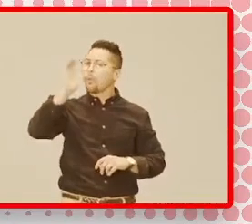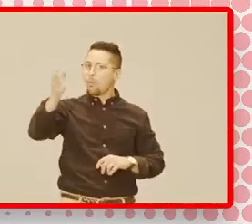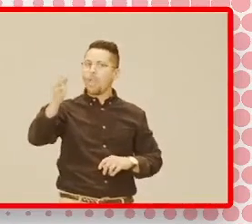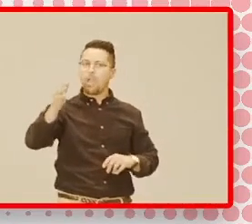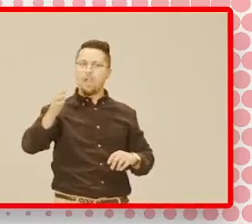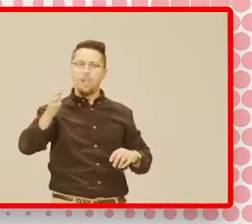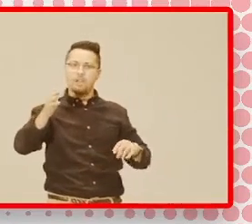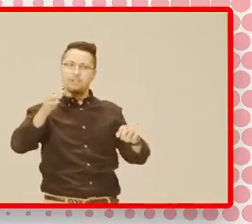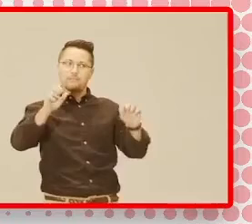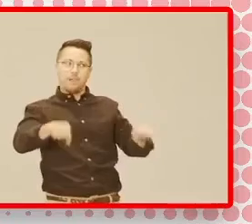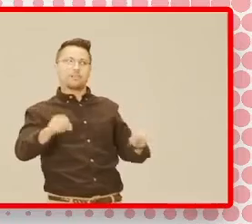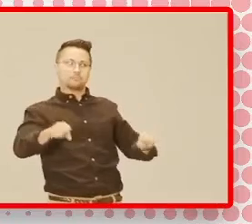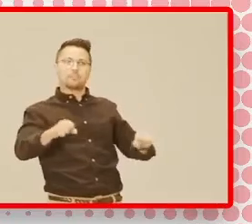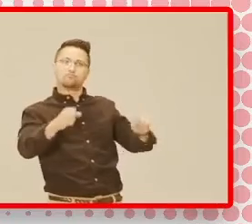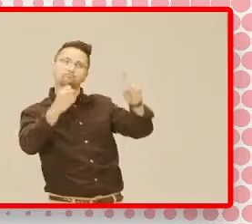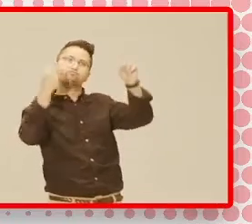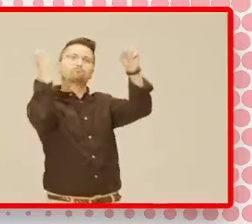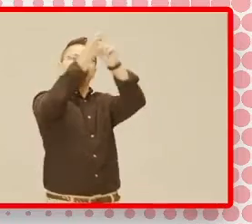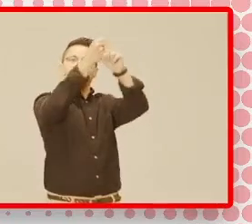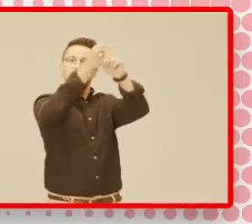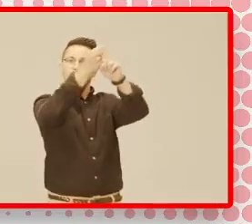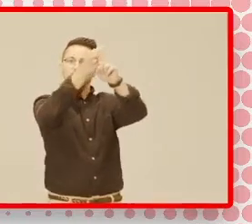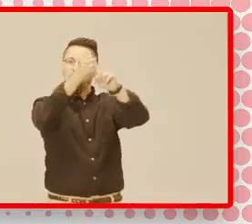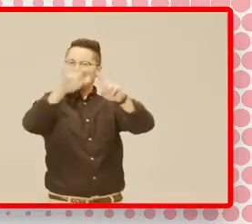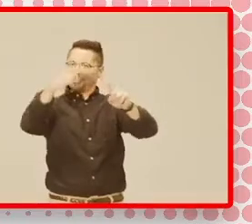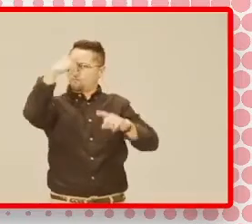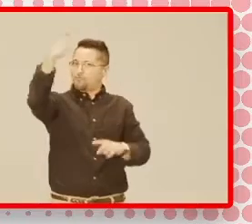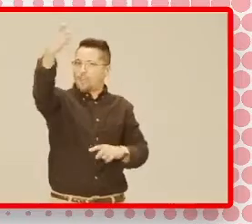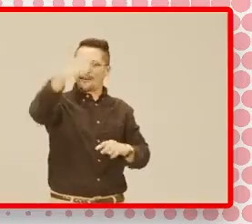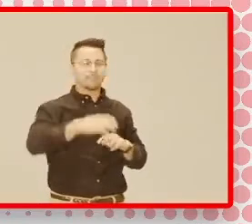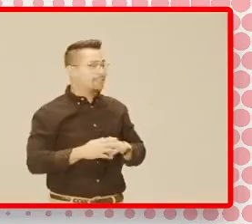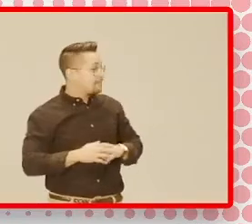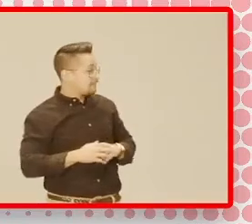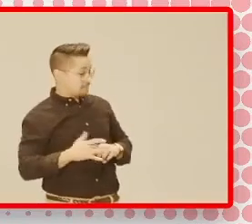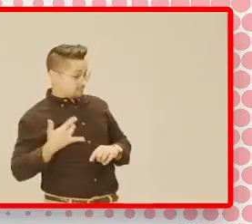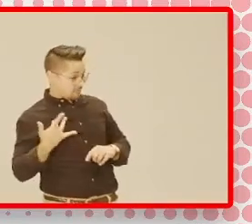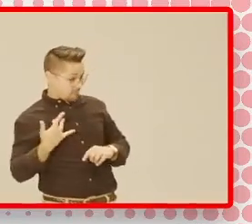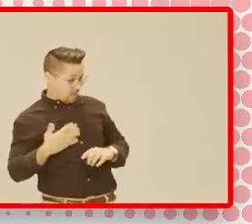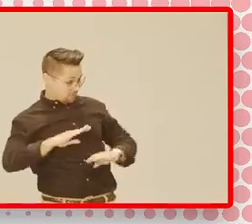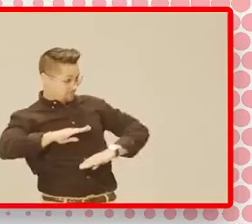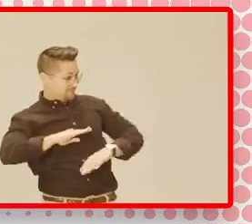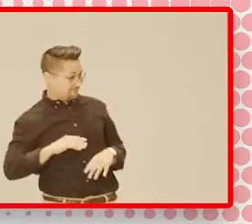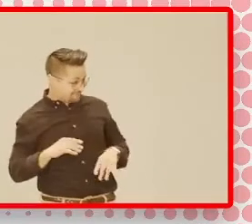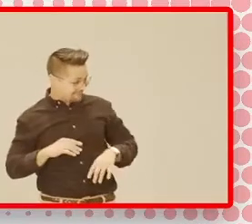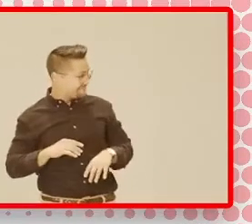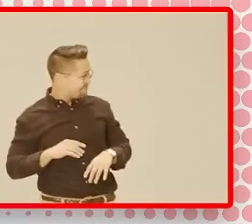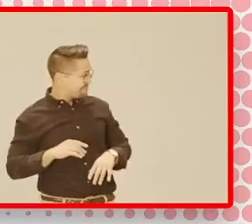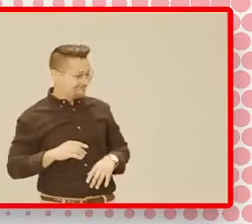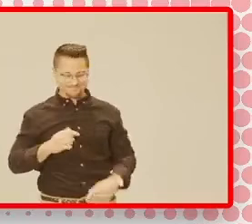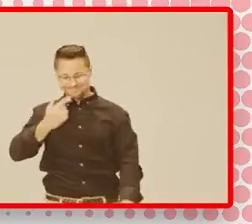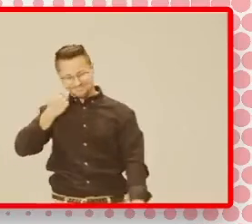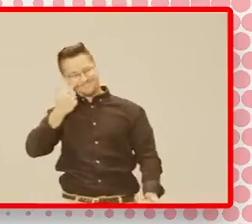chance to get my dream. How's that working out for you? Yeah.